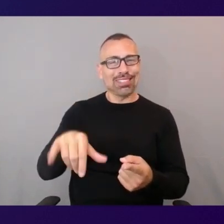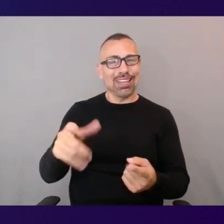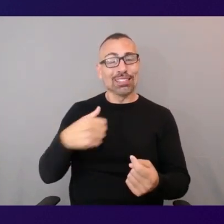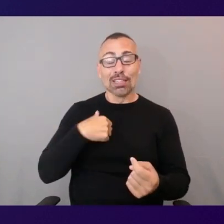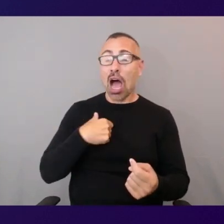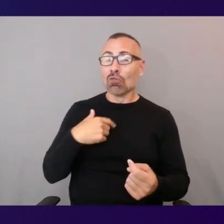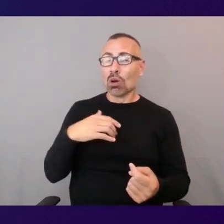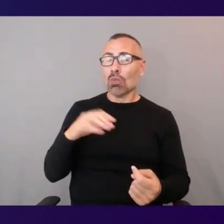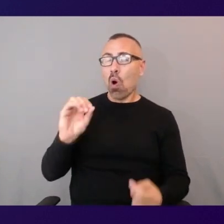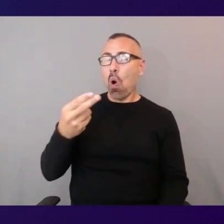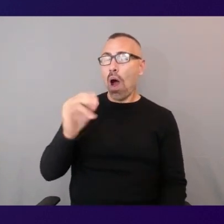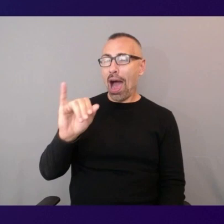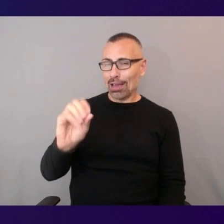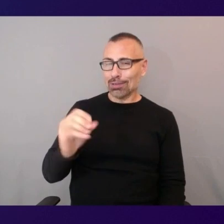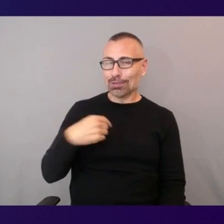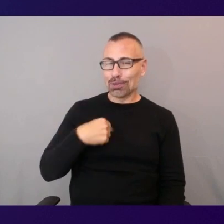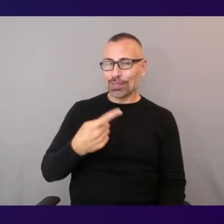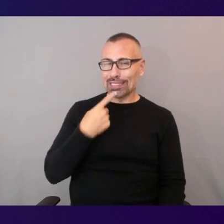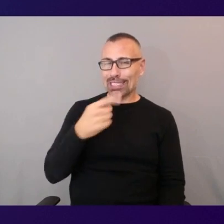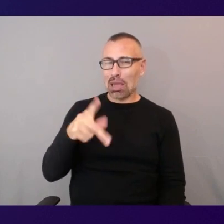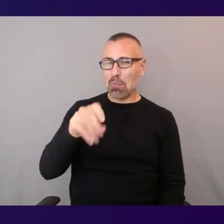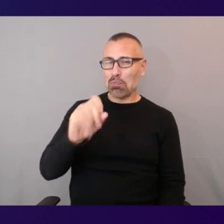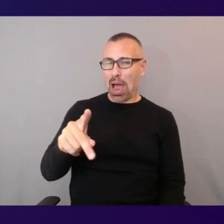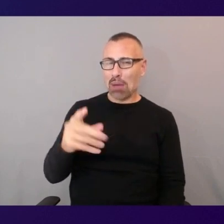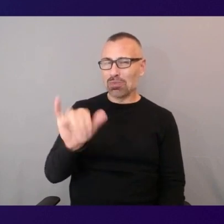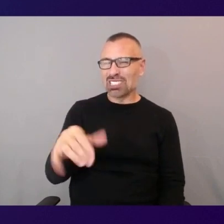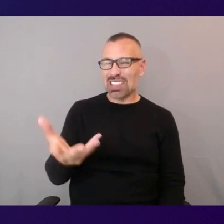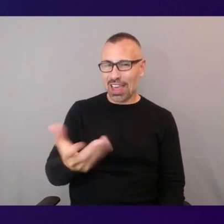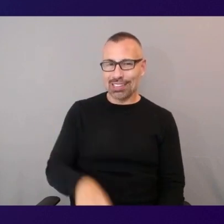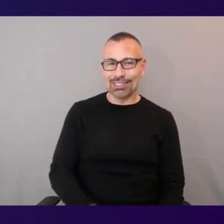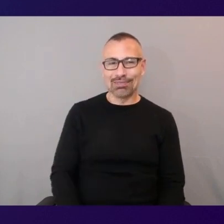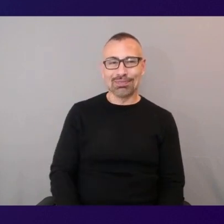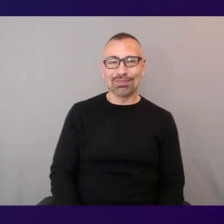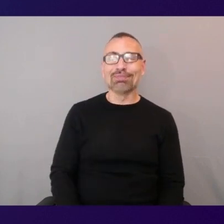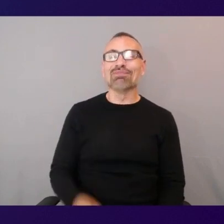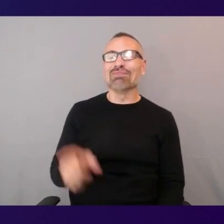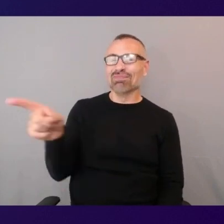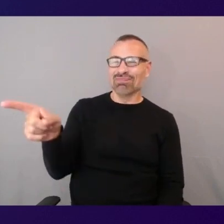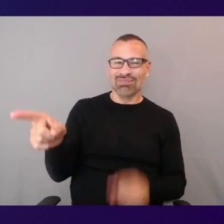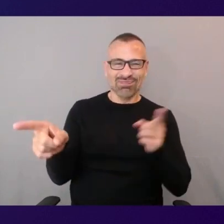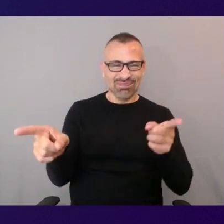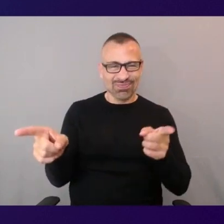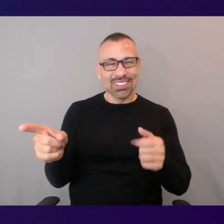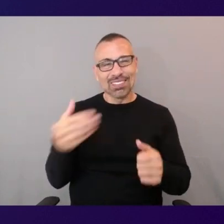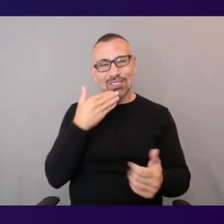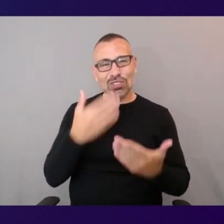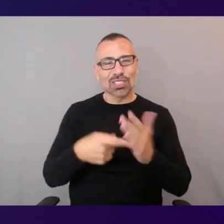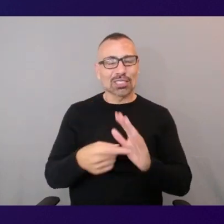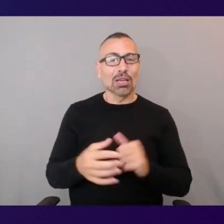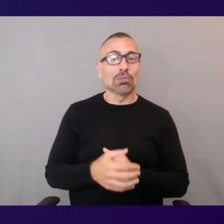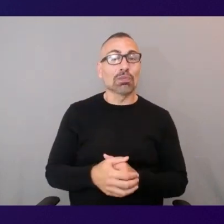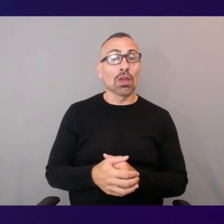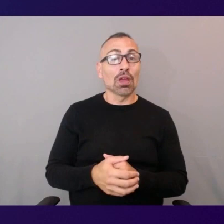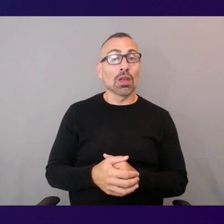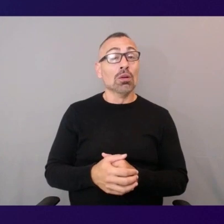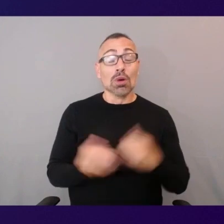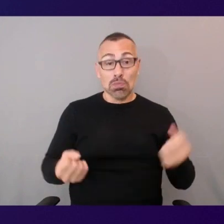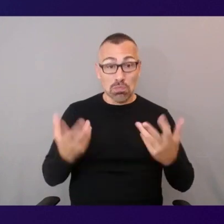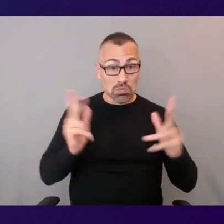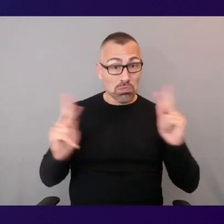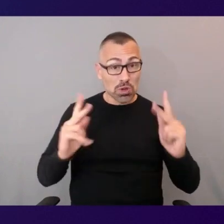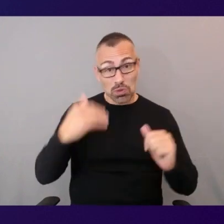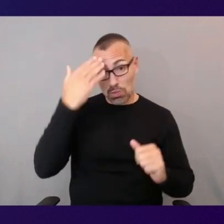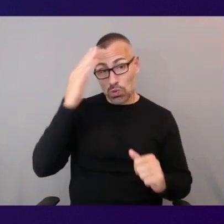people know Citrix Yeah. to start with, right? They definitely have a lot of capabilities around their protocol and features and